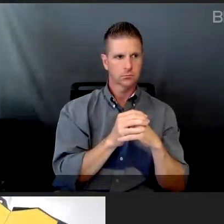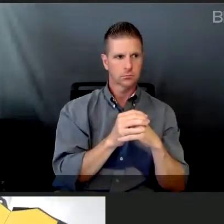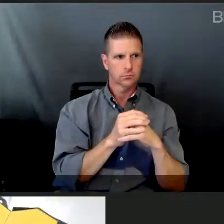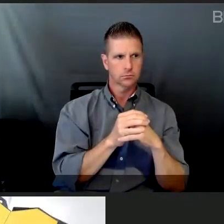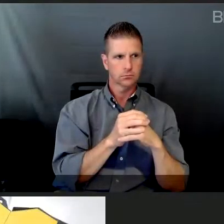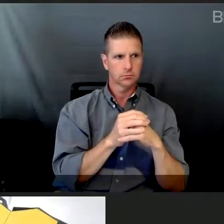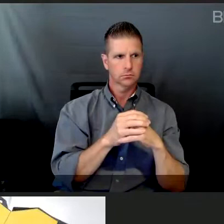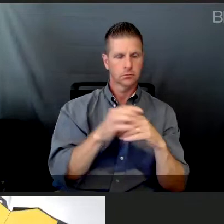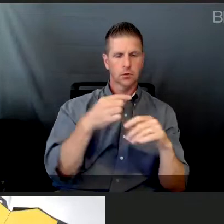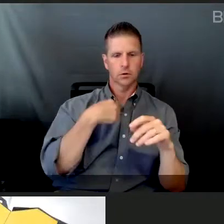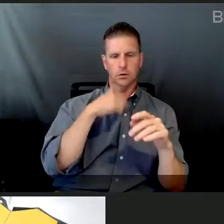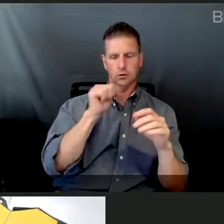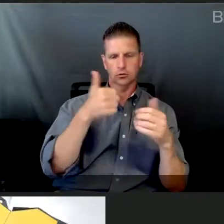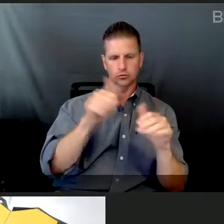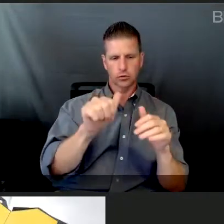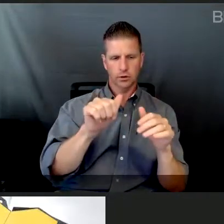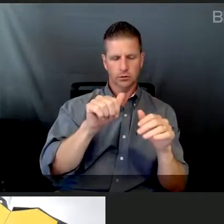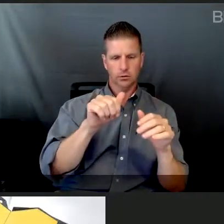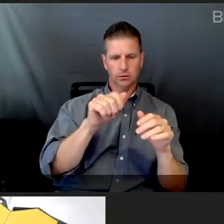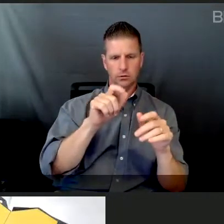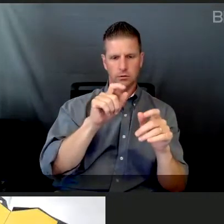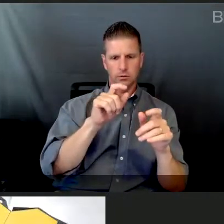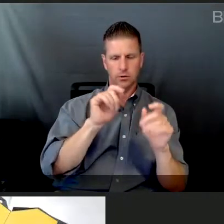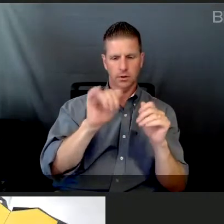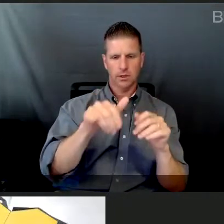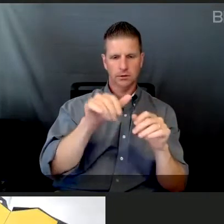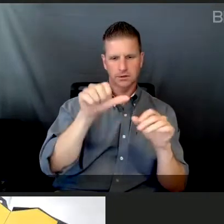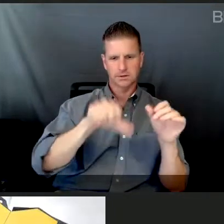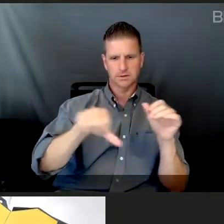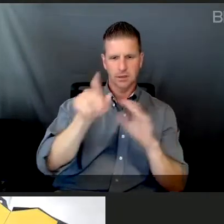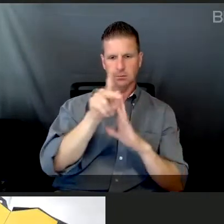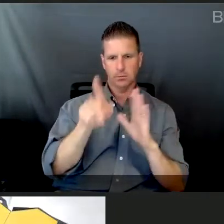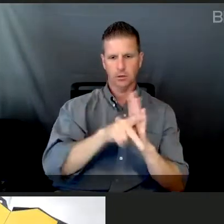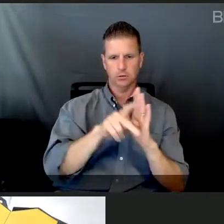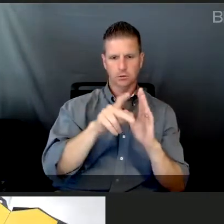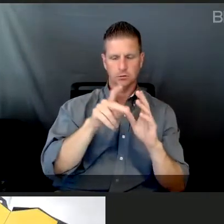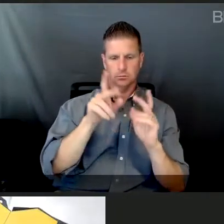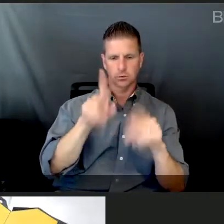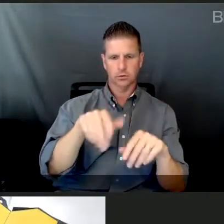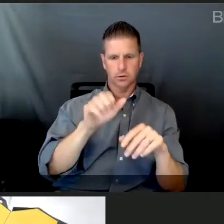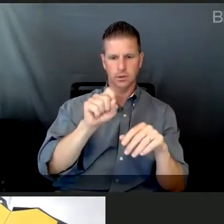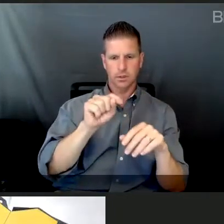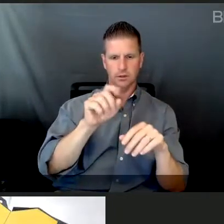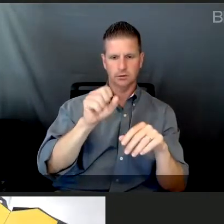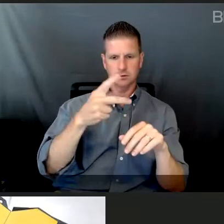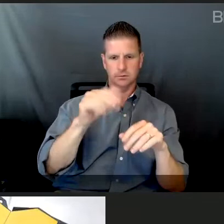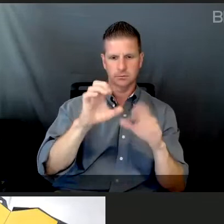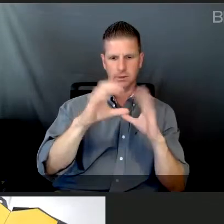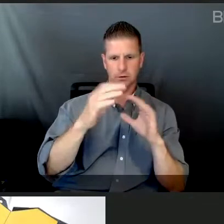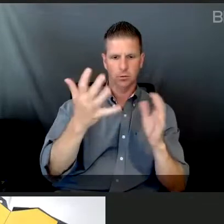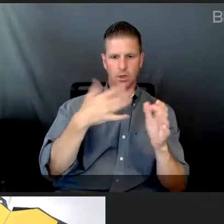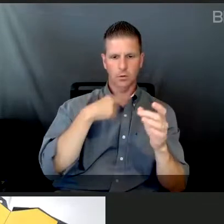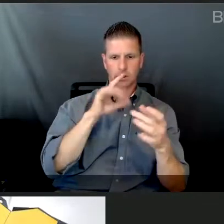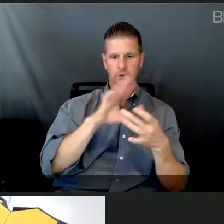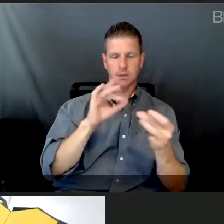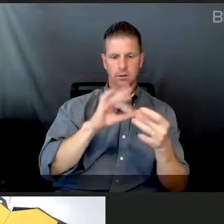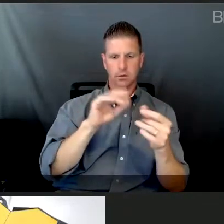I can try and address that as a science policy person at Space Telescope. So what I would say is